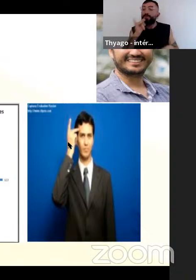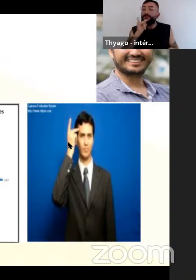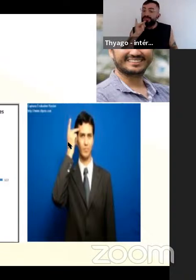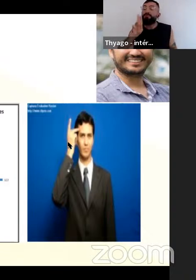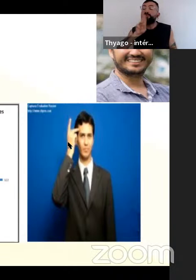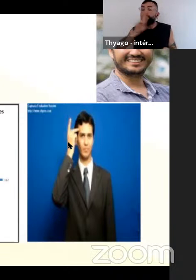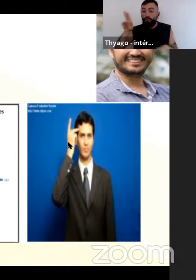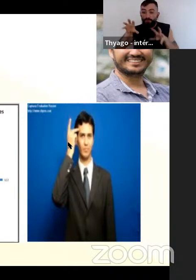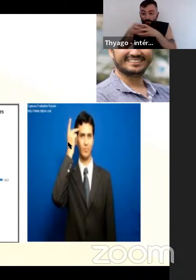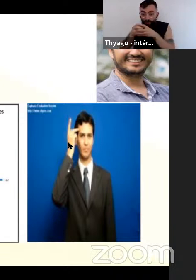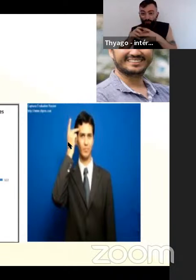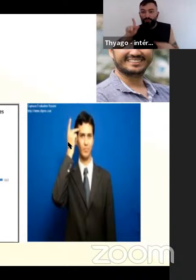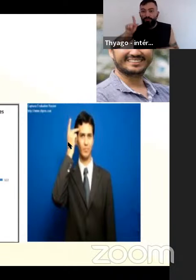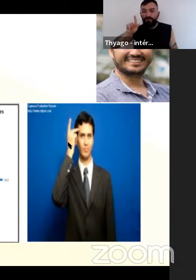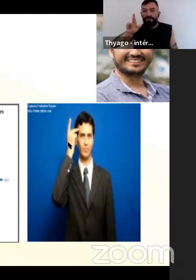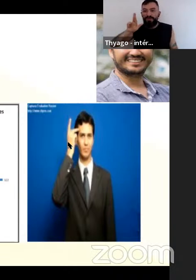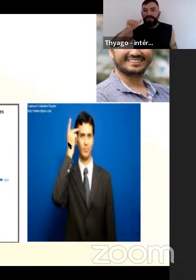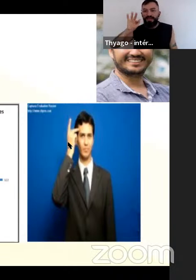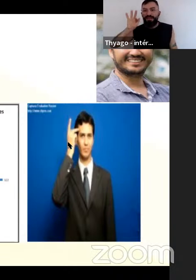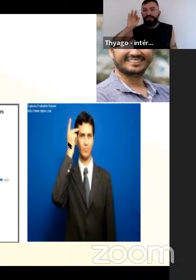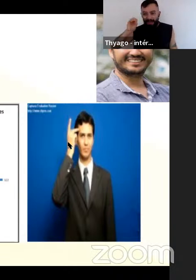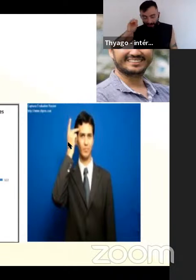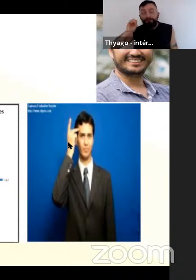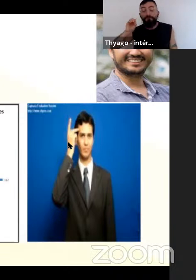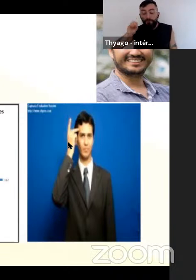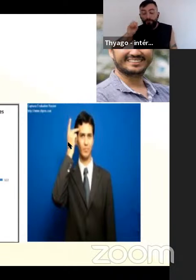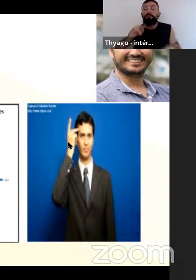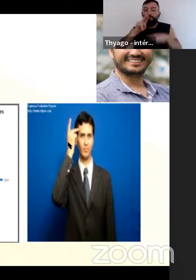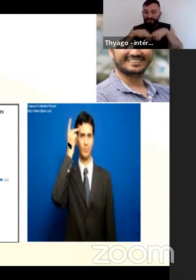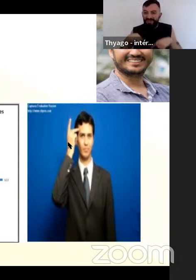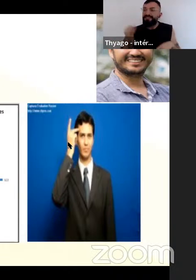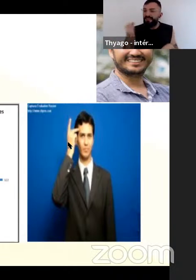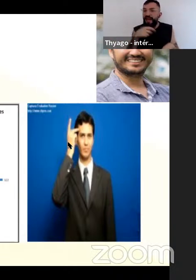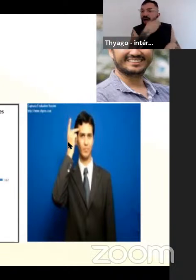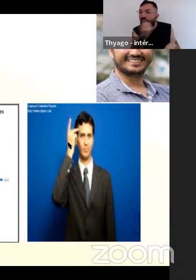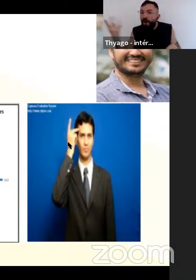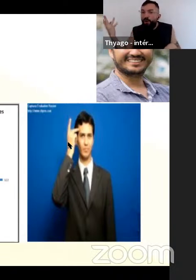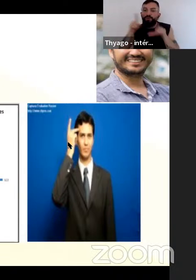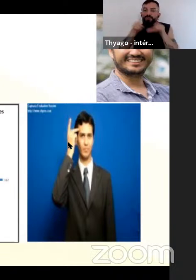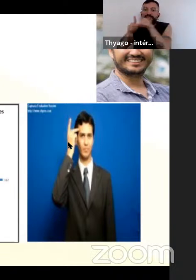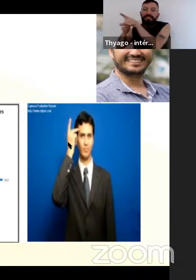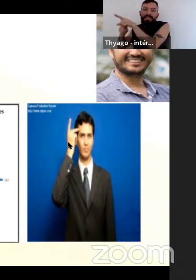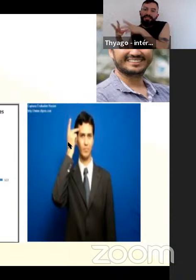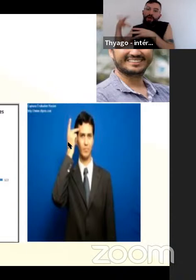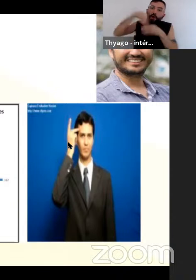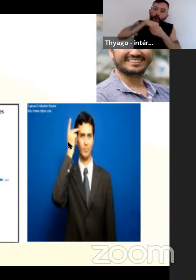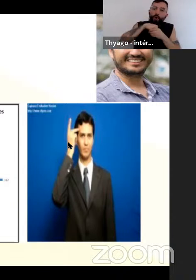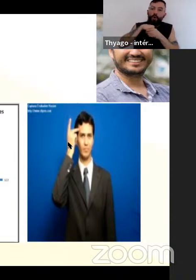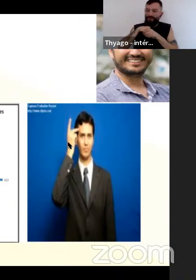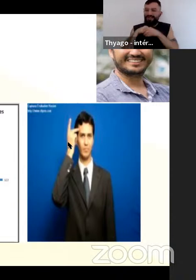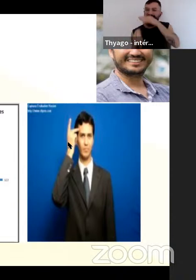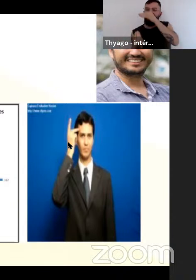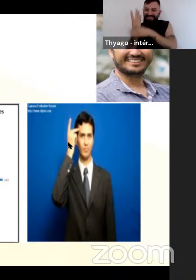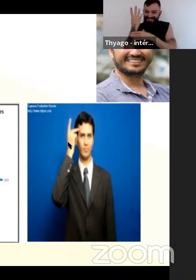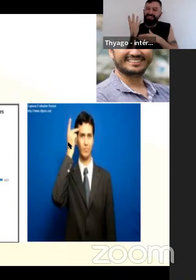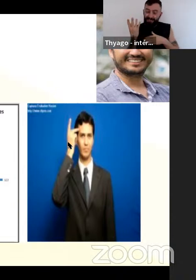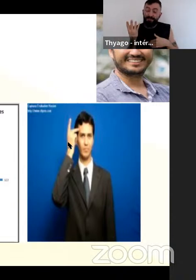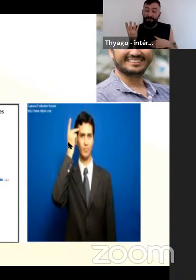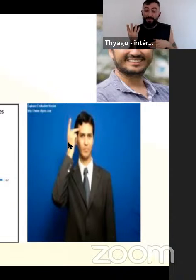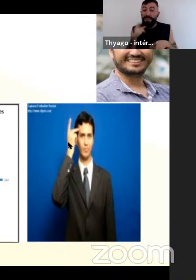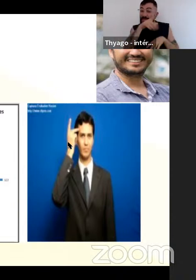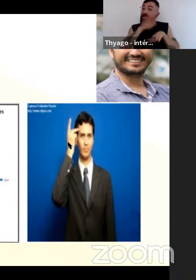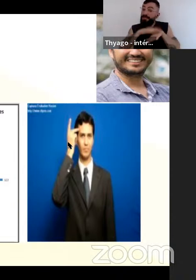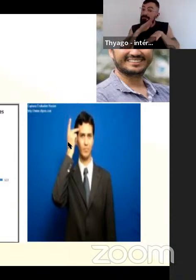slide, those are the most frequent in his data set. So in sum,